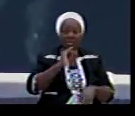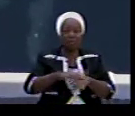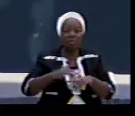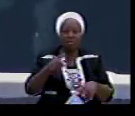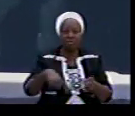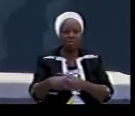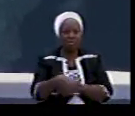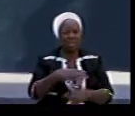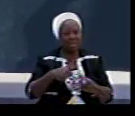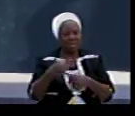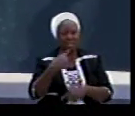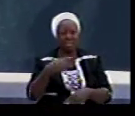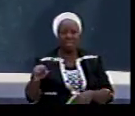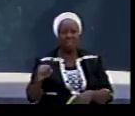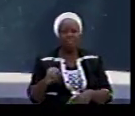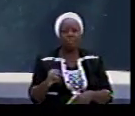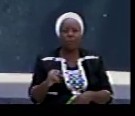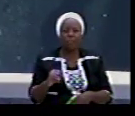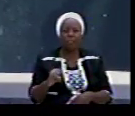he's saying,